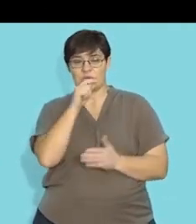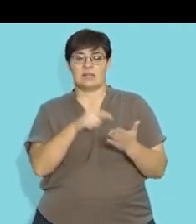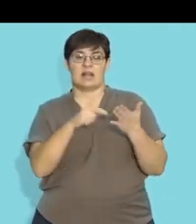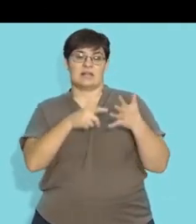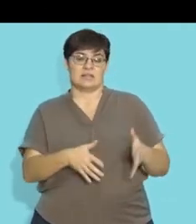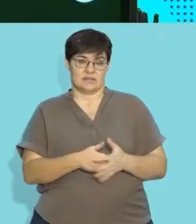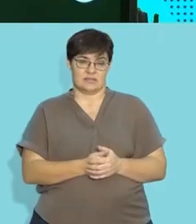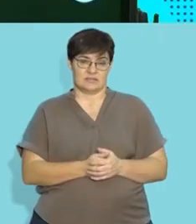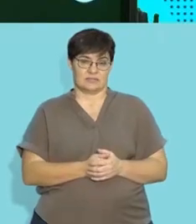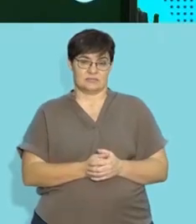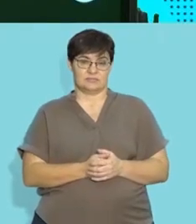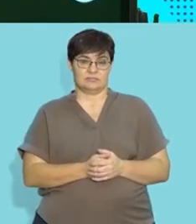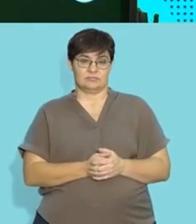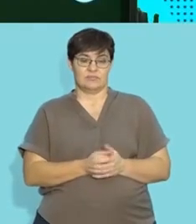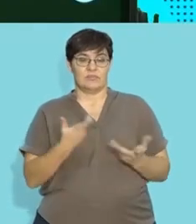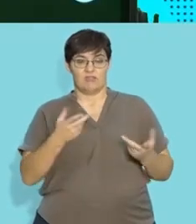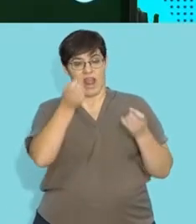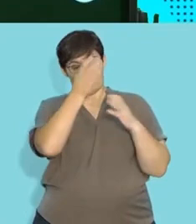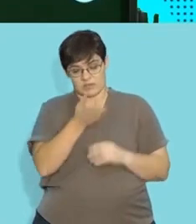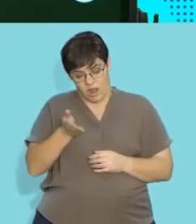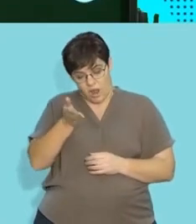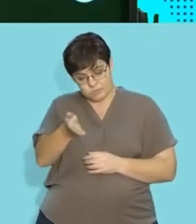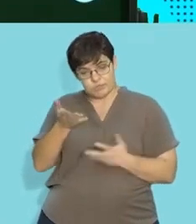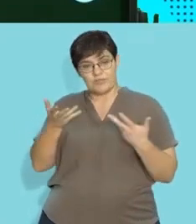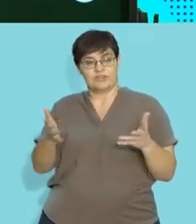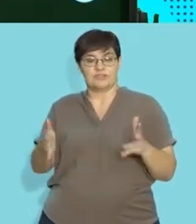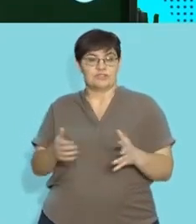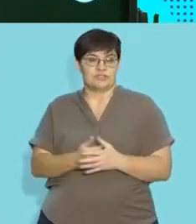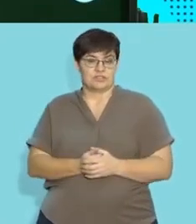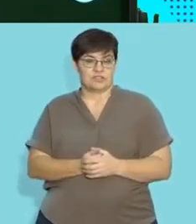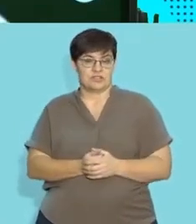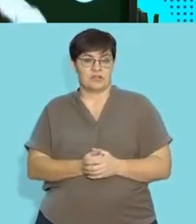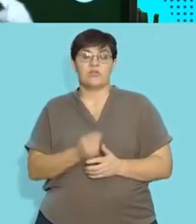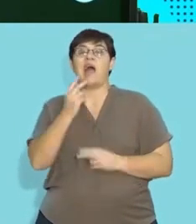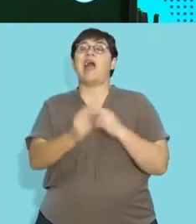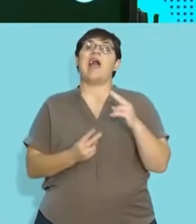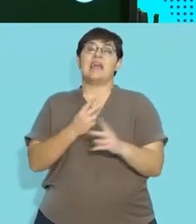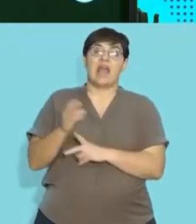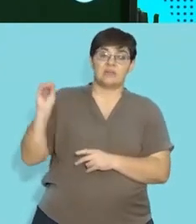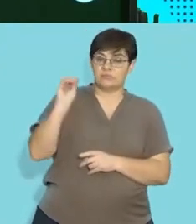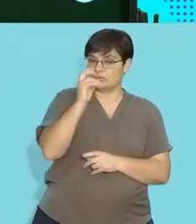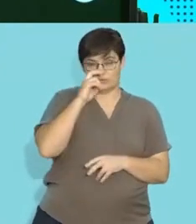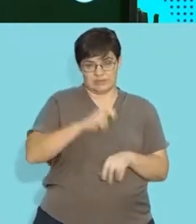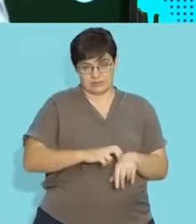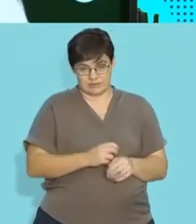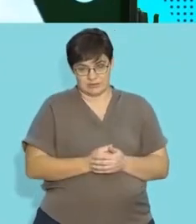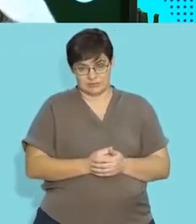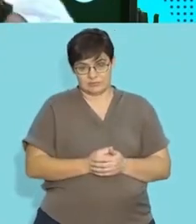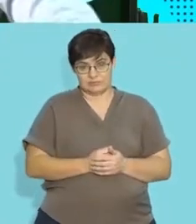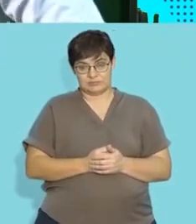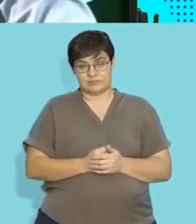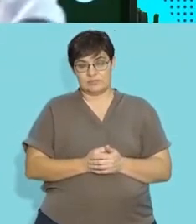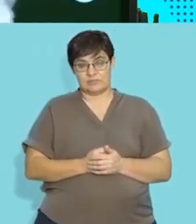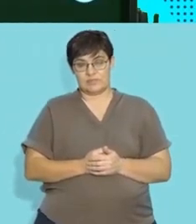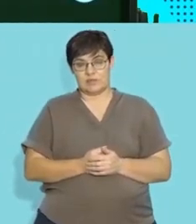already inputted our data in our calculator. There's no need to do it again. Okay? We just have